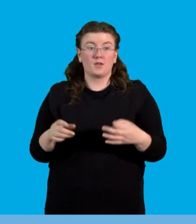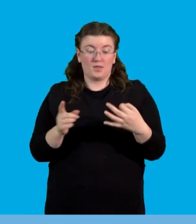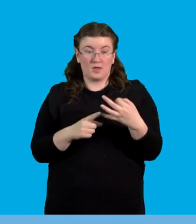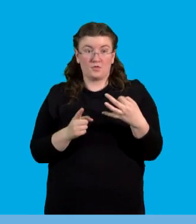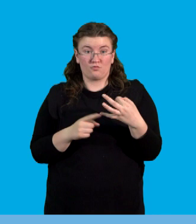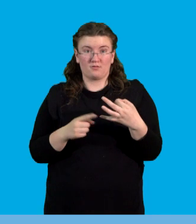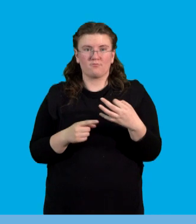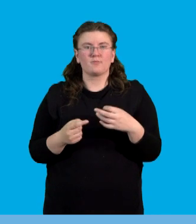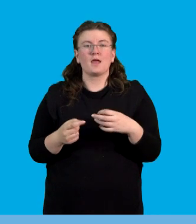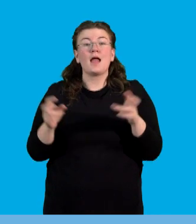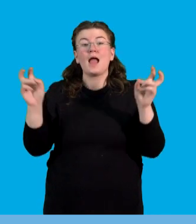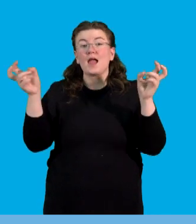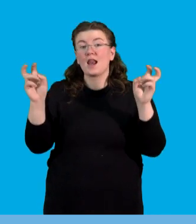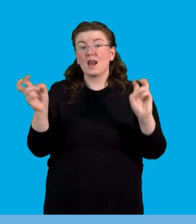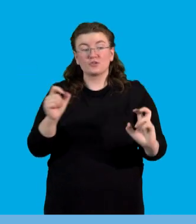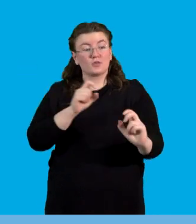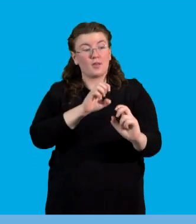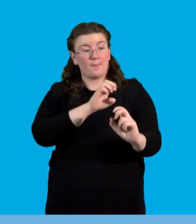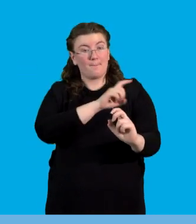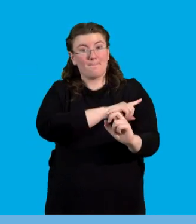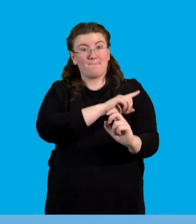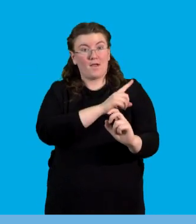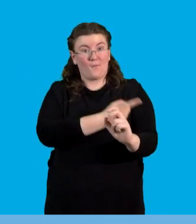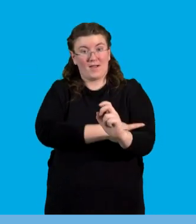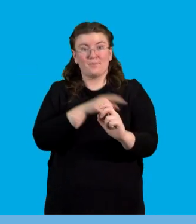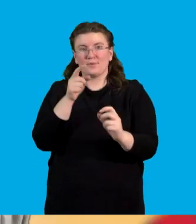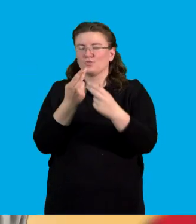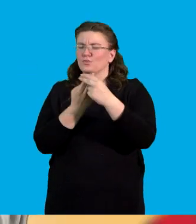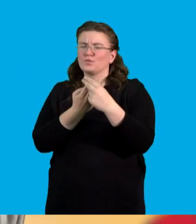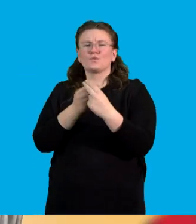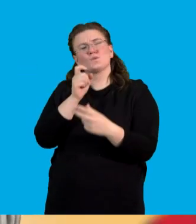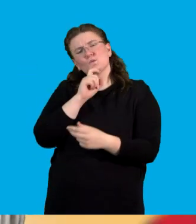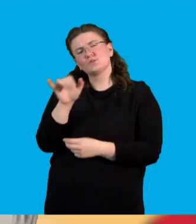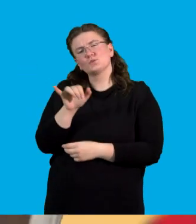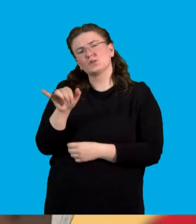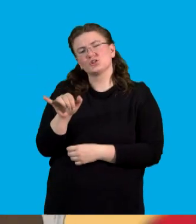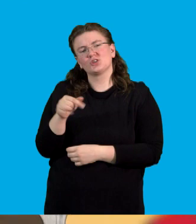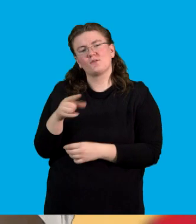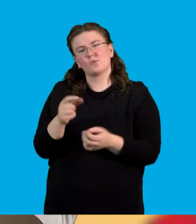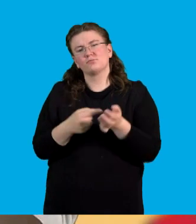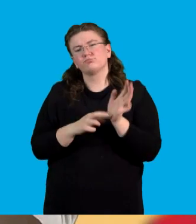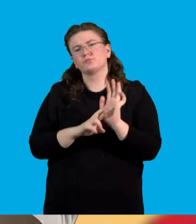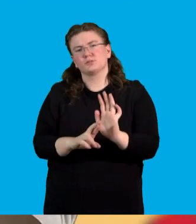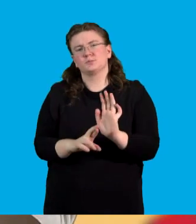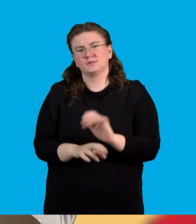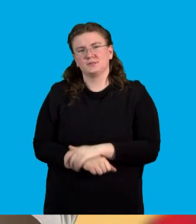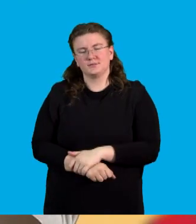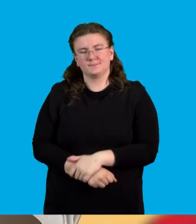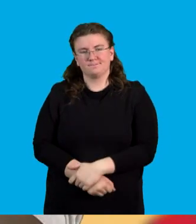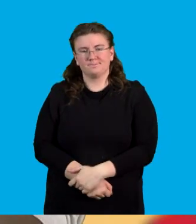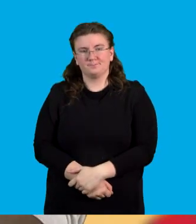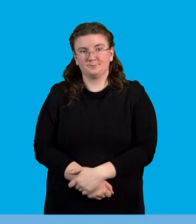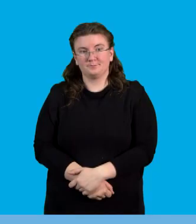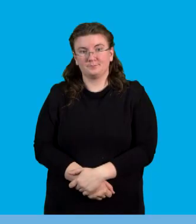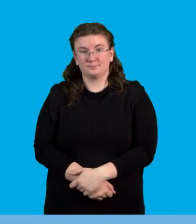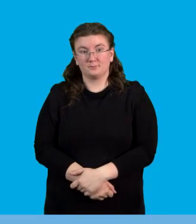to indicate electrical power. So this power that you're talking about, what unit is used to indicate the electrical power? So